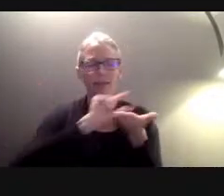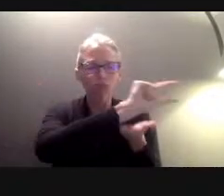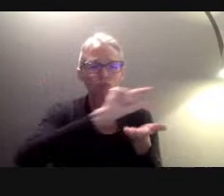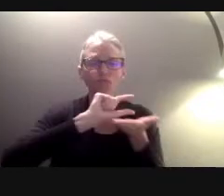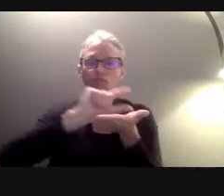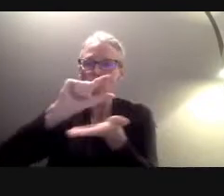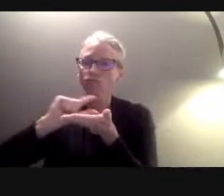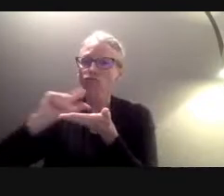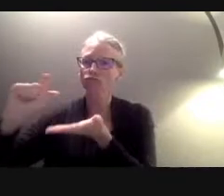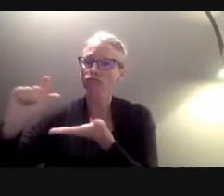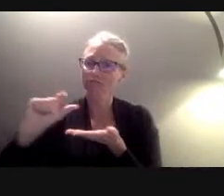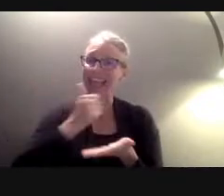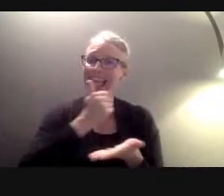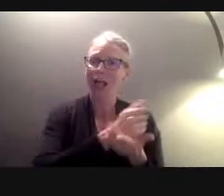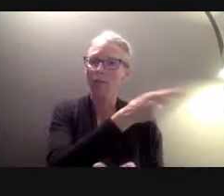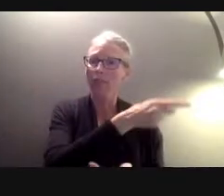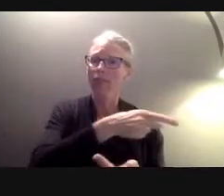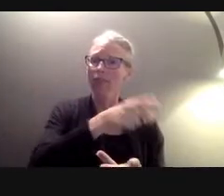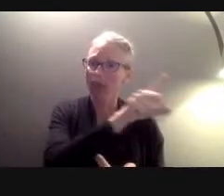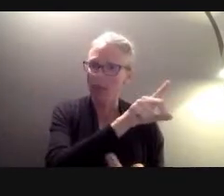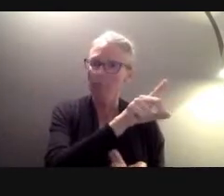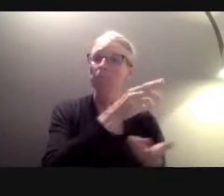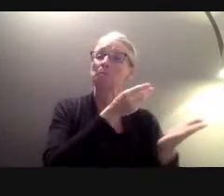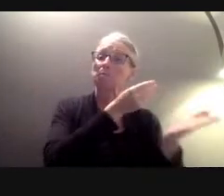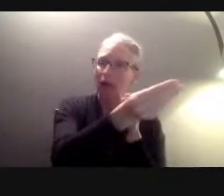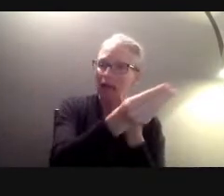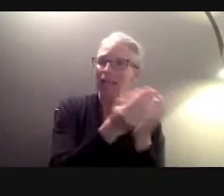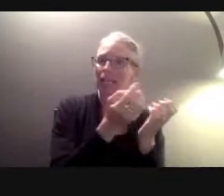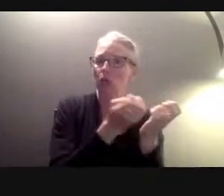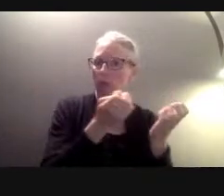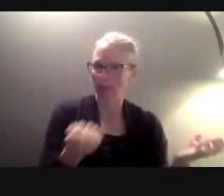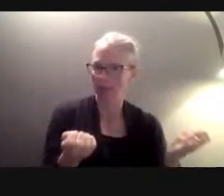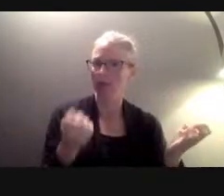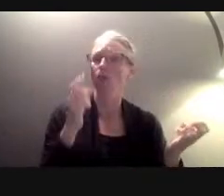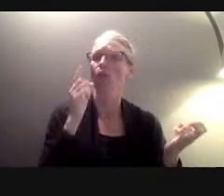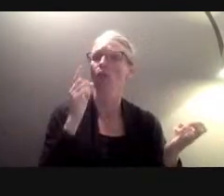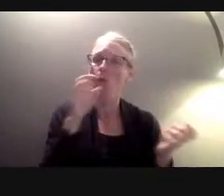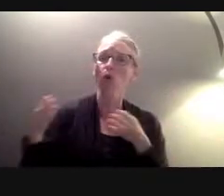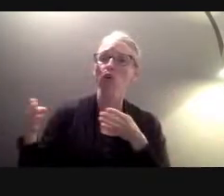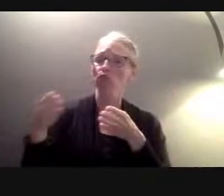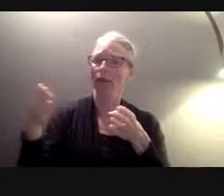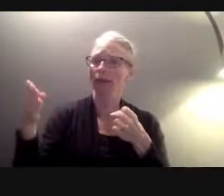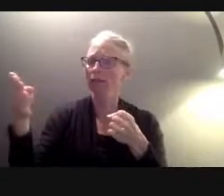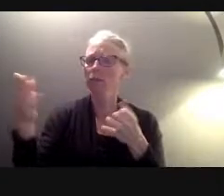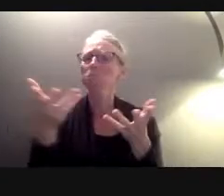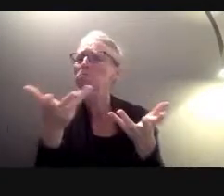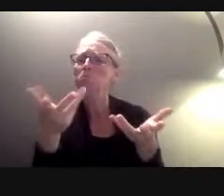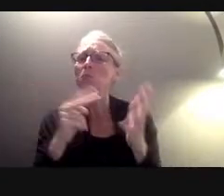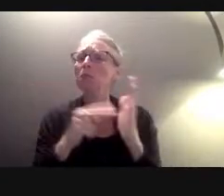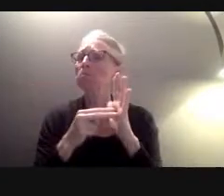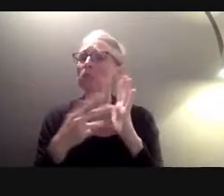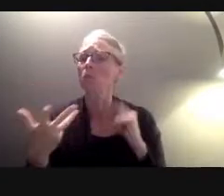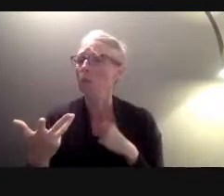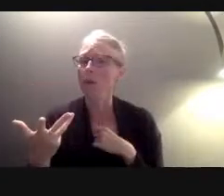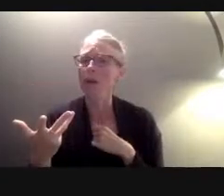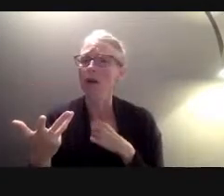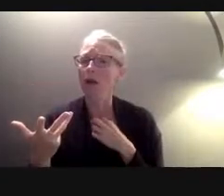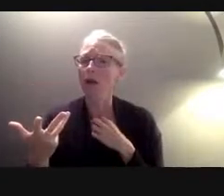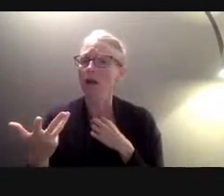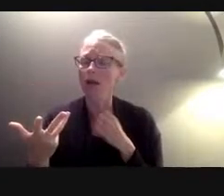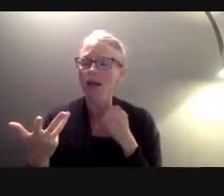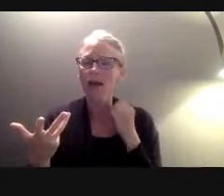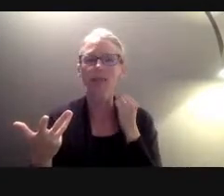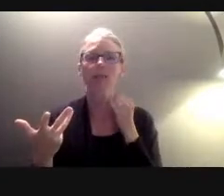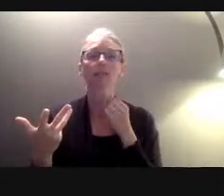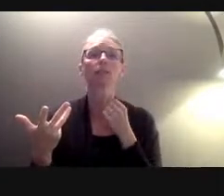for trails and stuff. So are you thinking more of grants for people to apply for personally, or more trying to raise